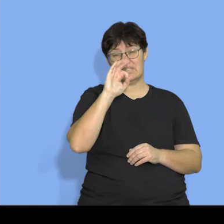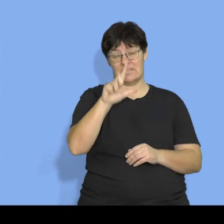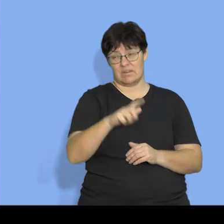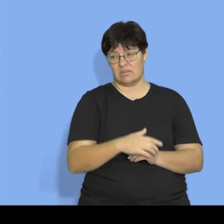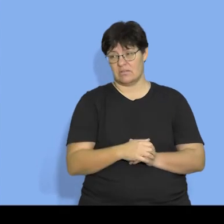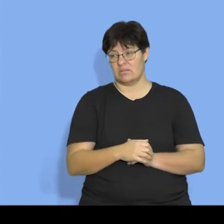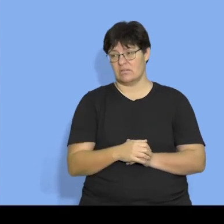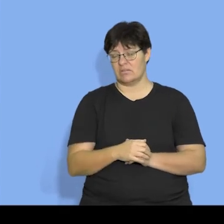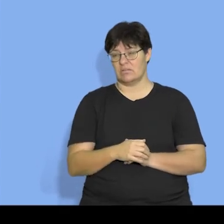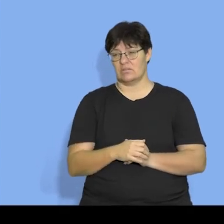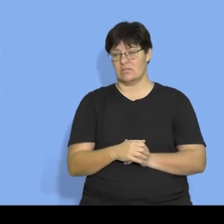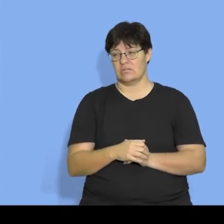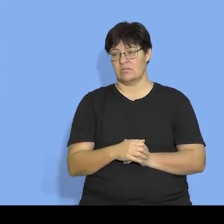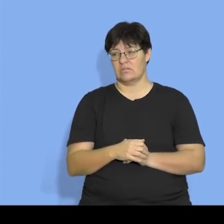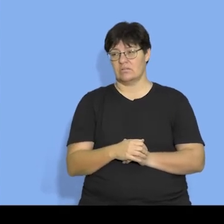was going